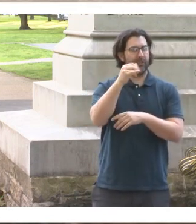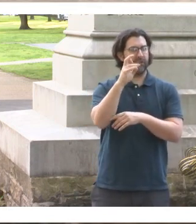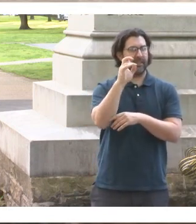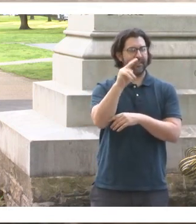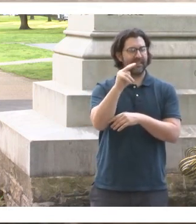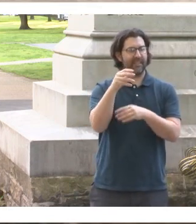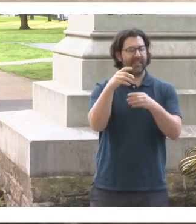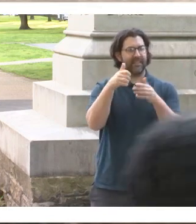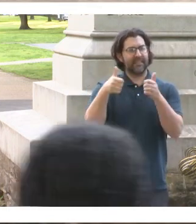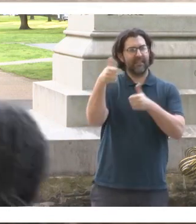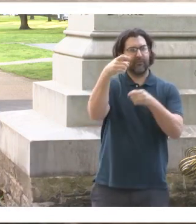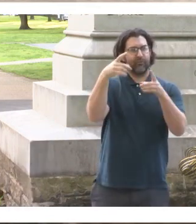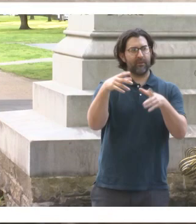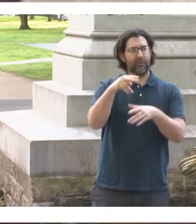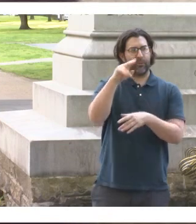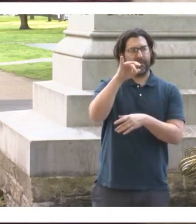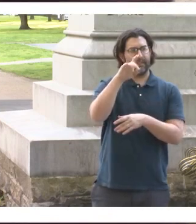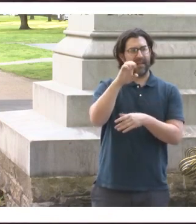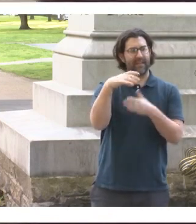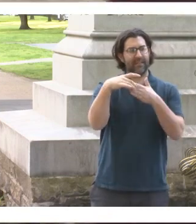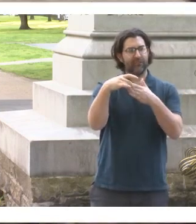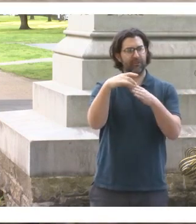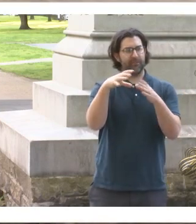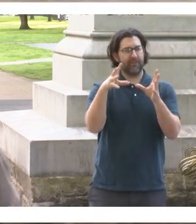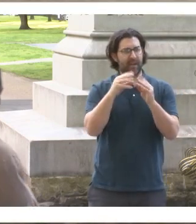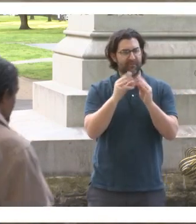Leadership Conference.